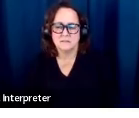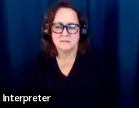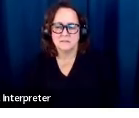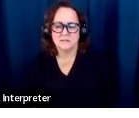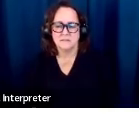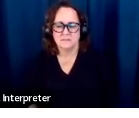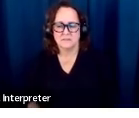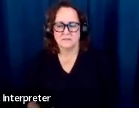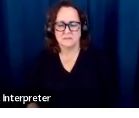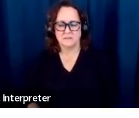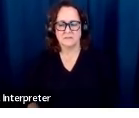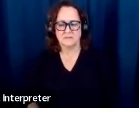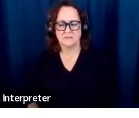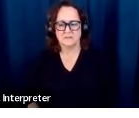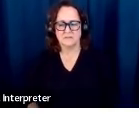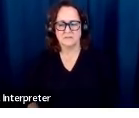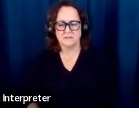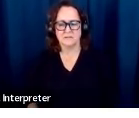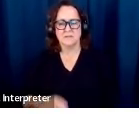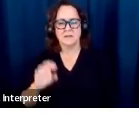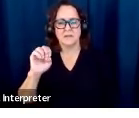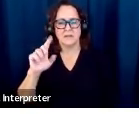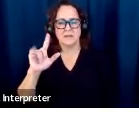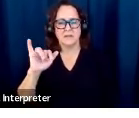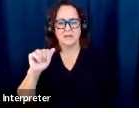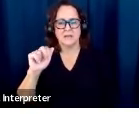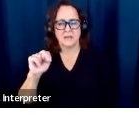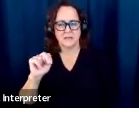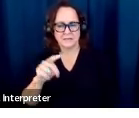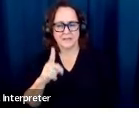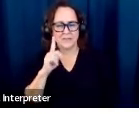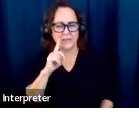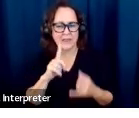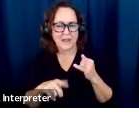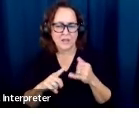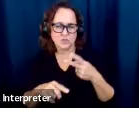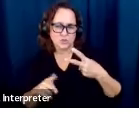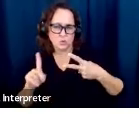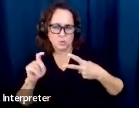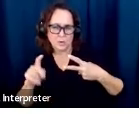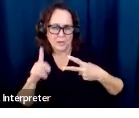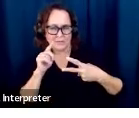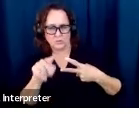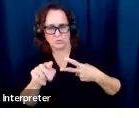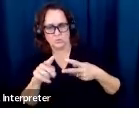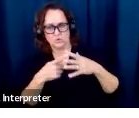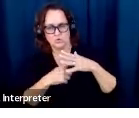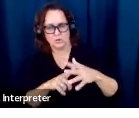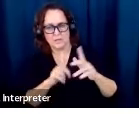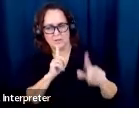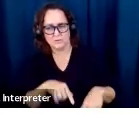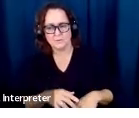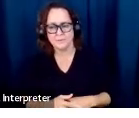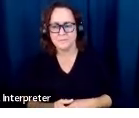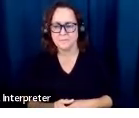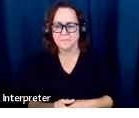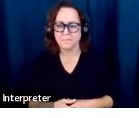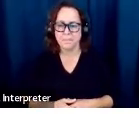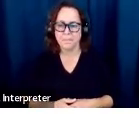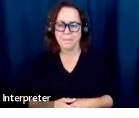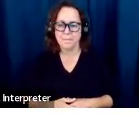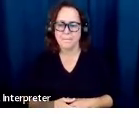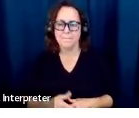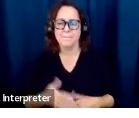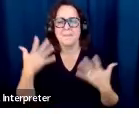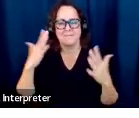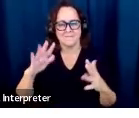Thank you, Robin. Eliane, I think these last two questions could probably start with you as well. I know we've talked a little bit